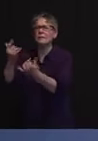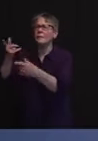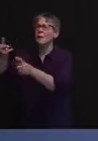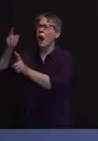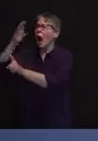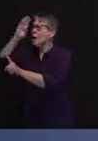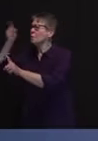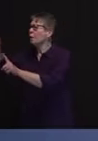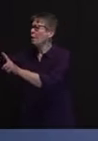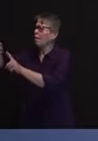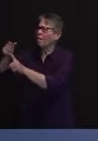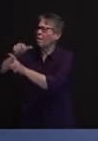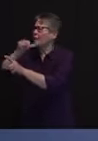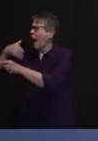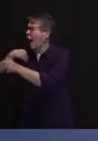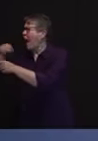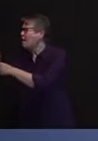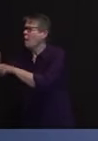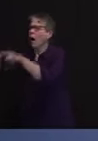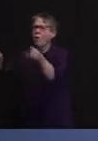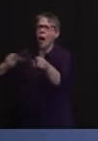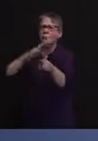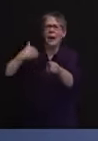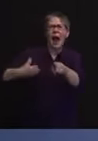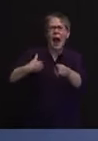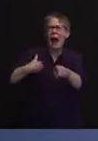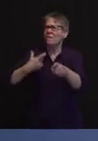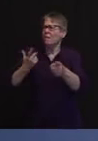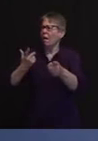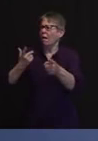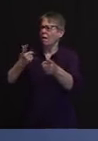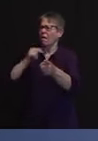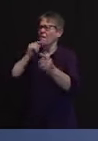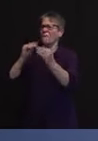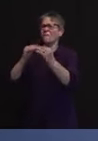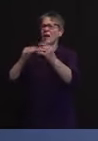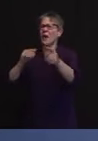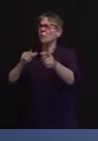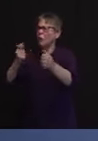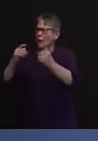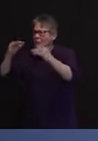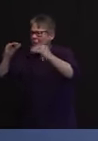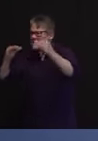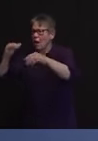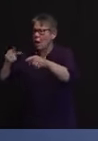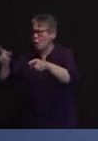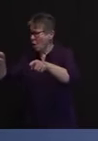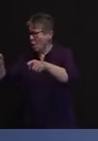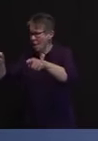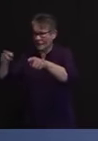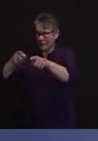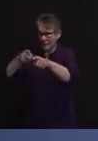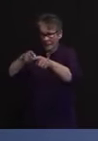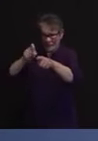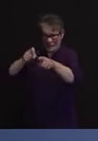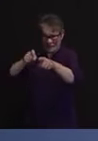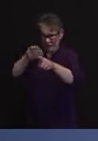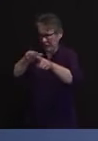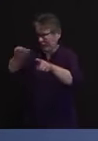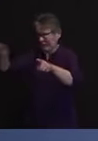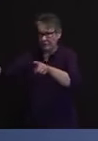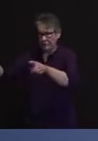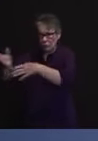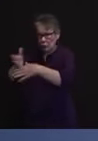We hope and have planned that they will not be needed. Key to ensuring we have supplies,